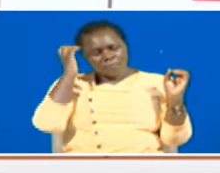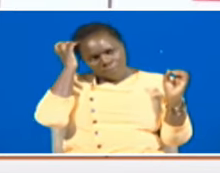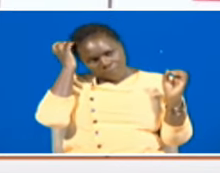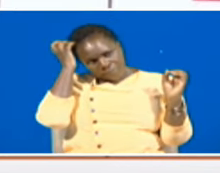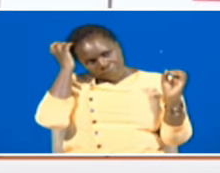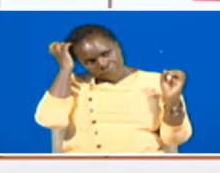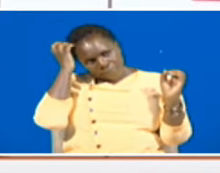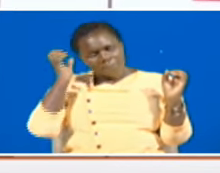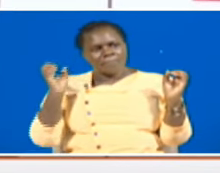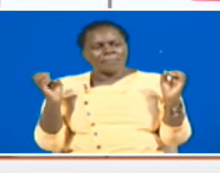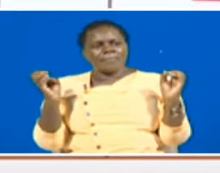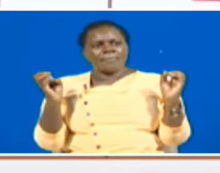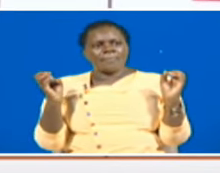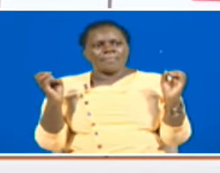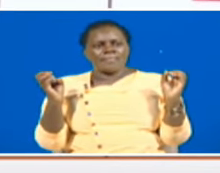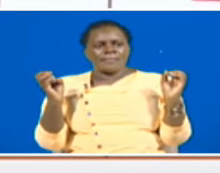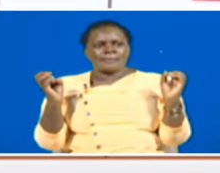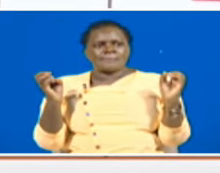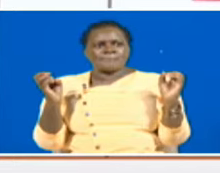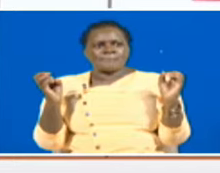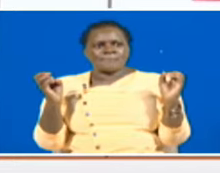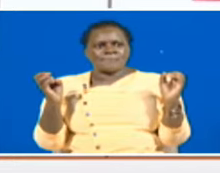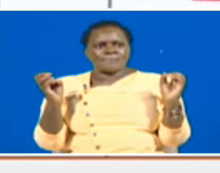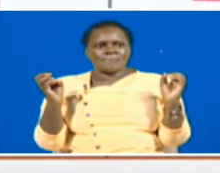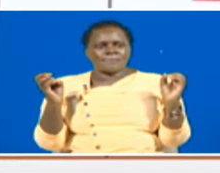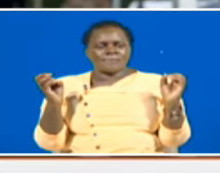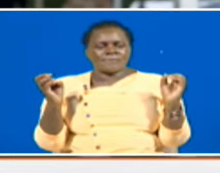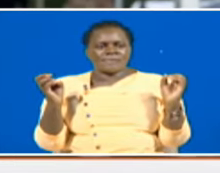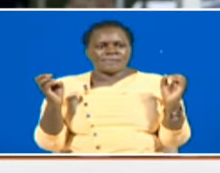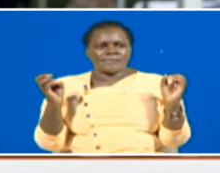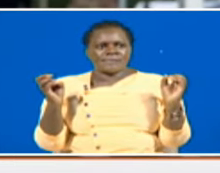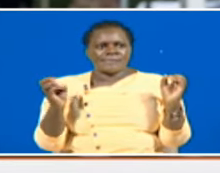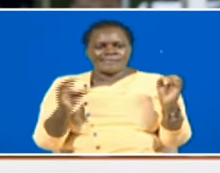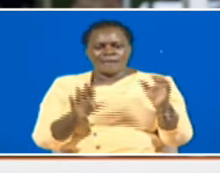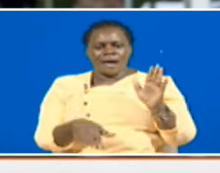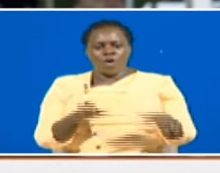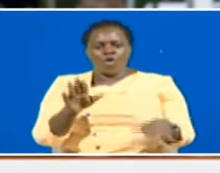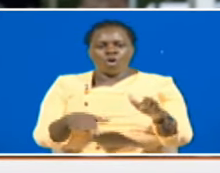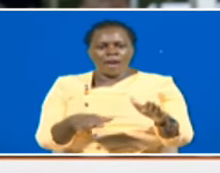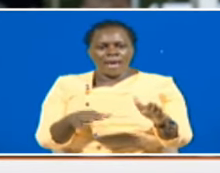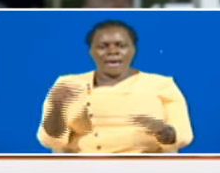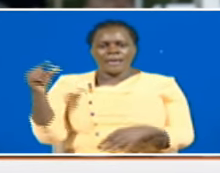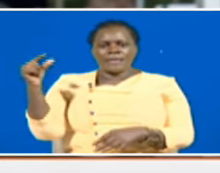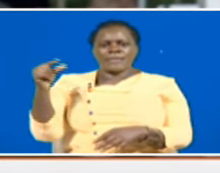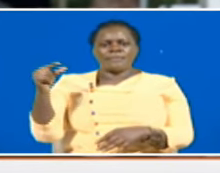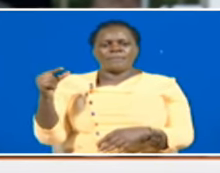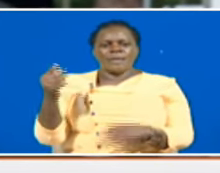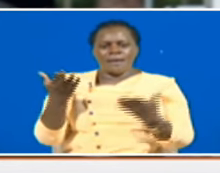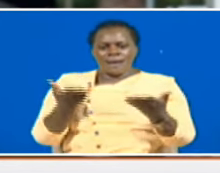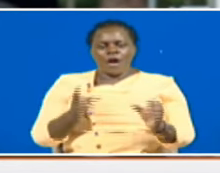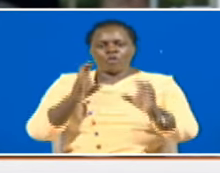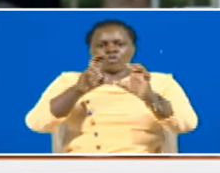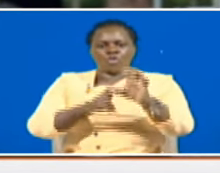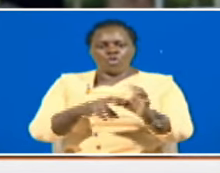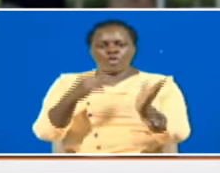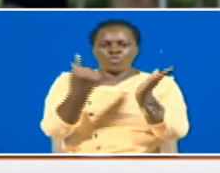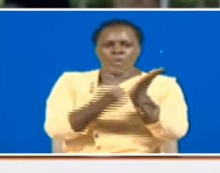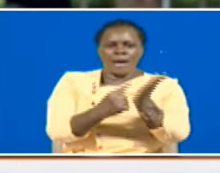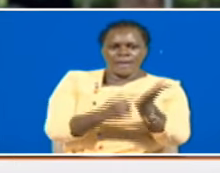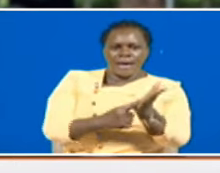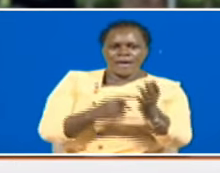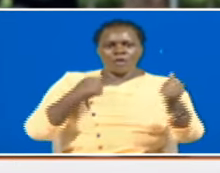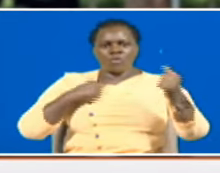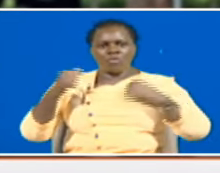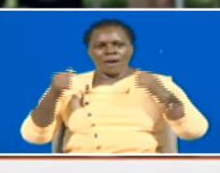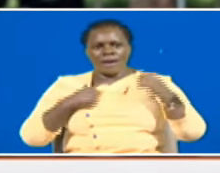Kenya country as a brother down. Angola and Guinea-Bissau now join Uganda,